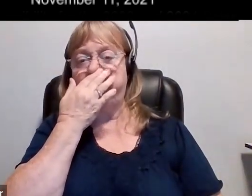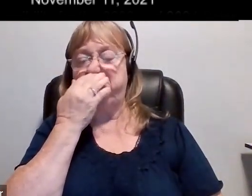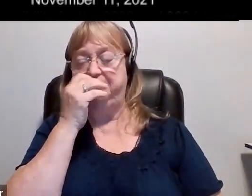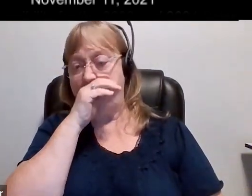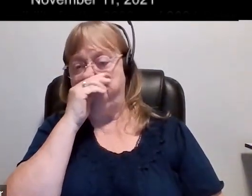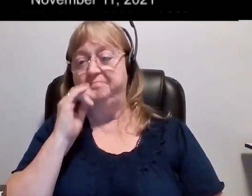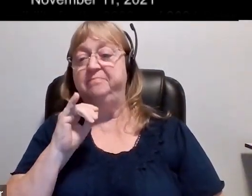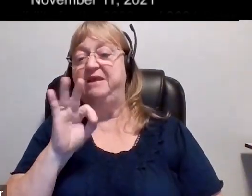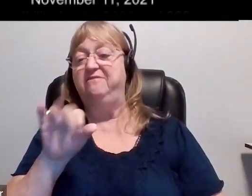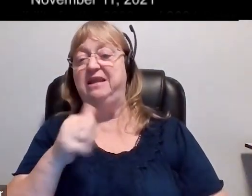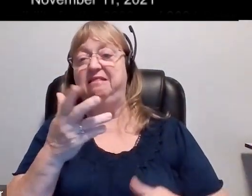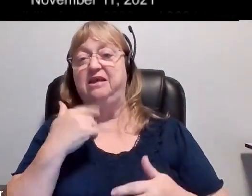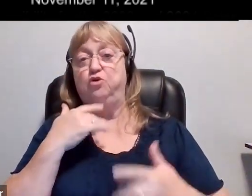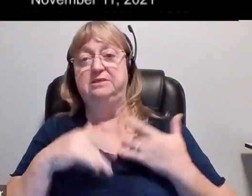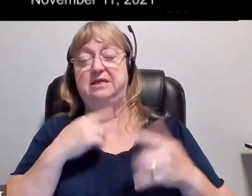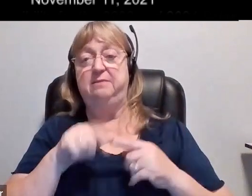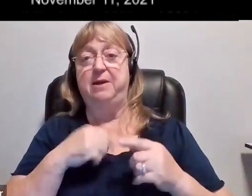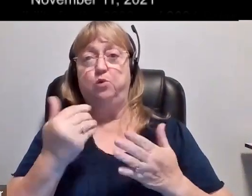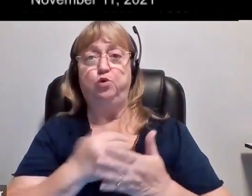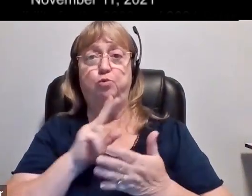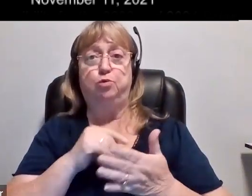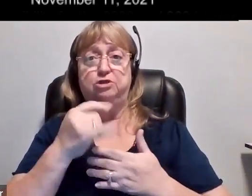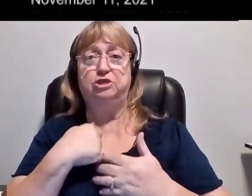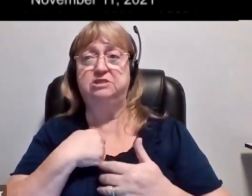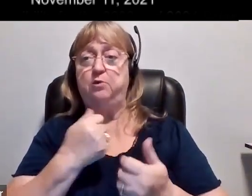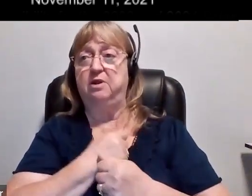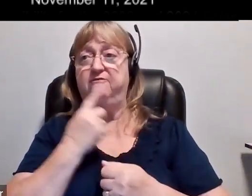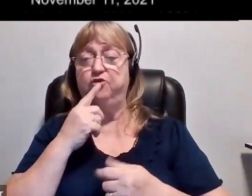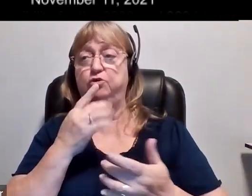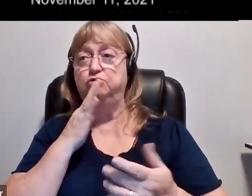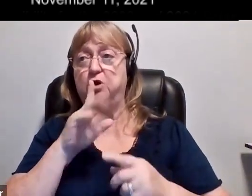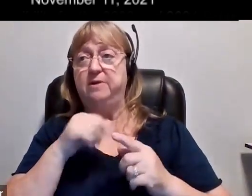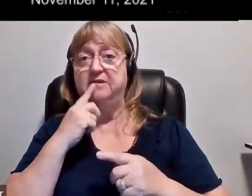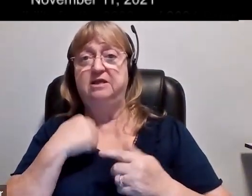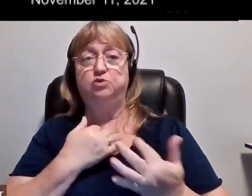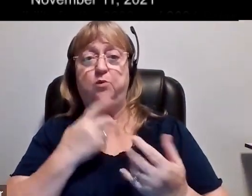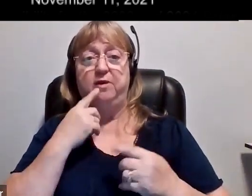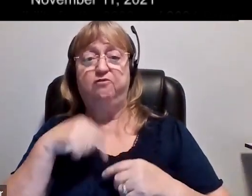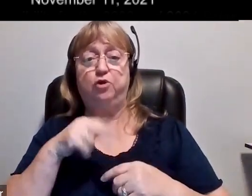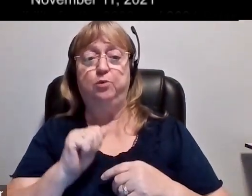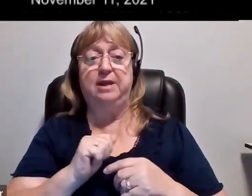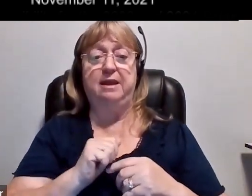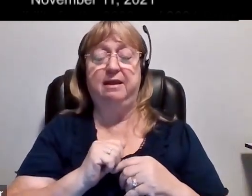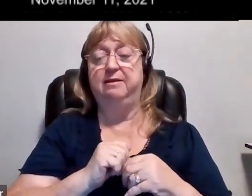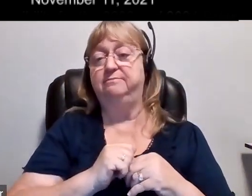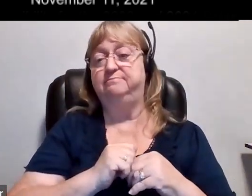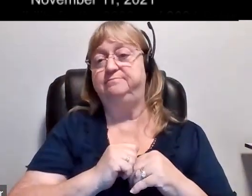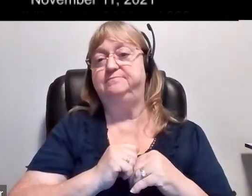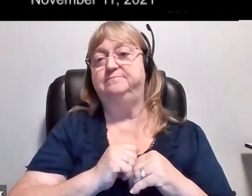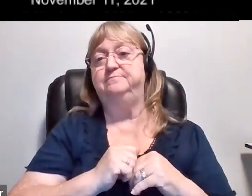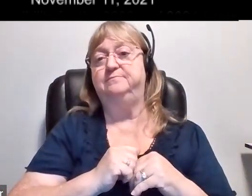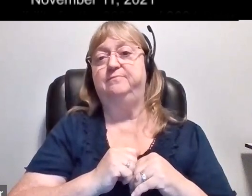about, any new projects or anything, I would love for you to talk about that as we wait for Q&A questions to start Yeah. coming in. Well, I'm going to